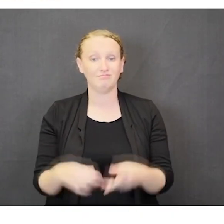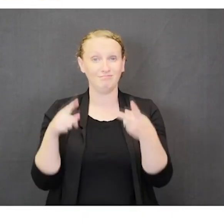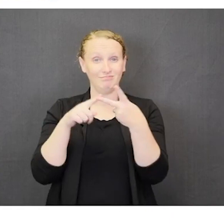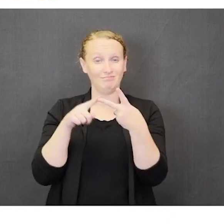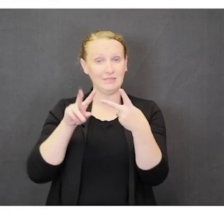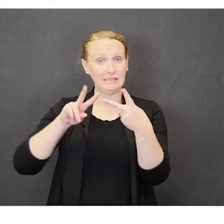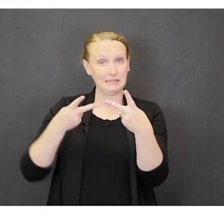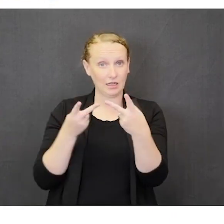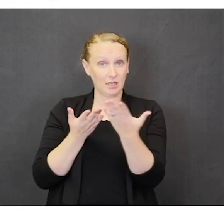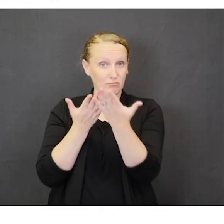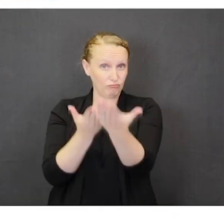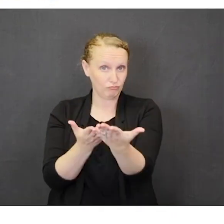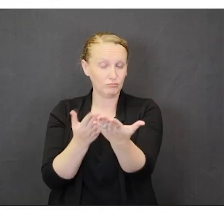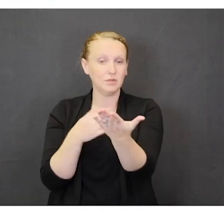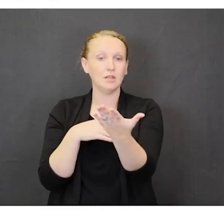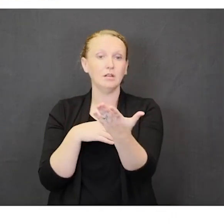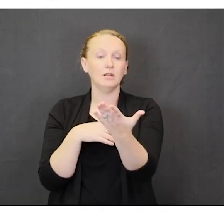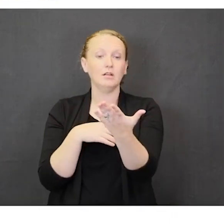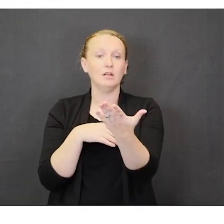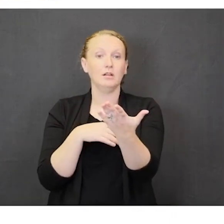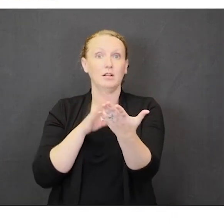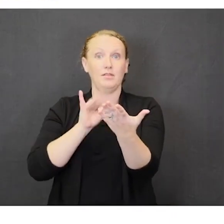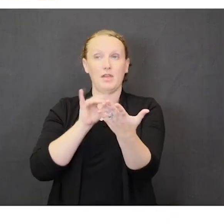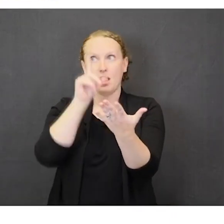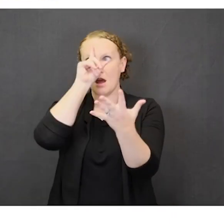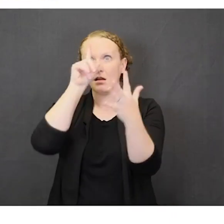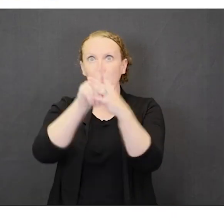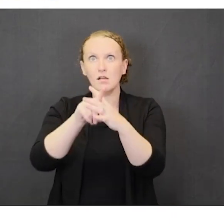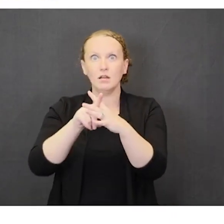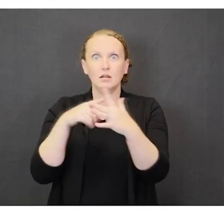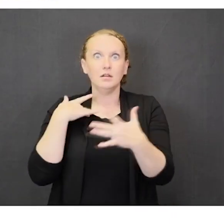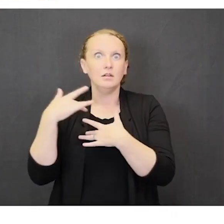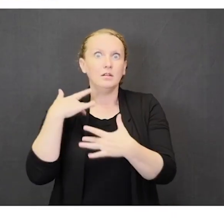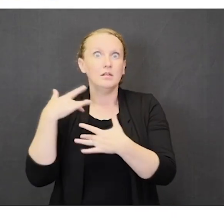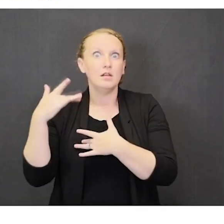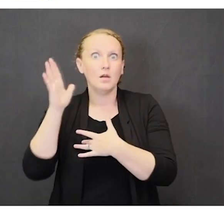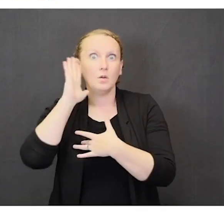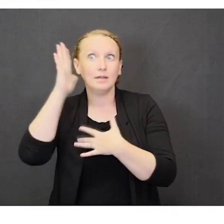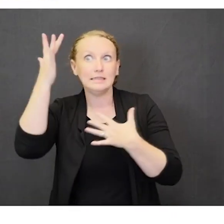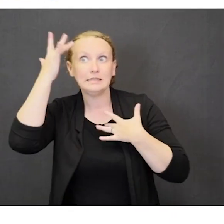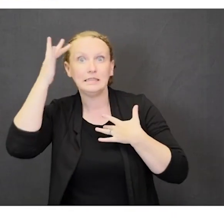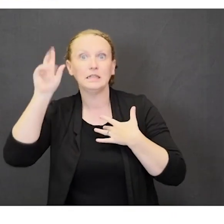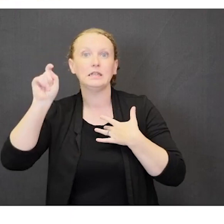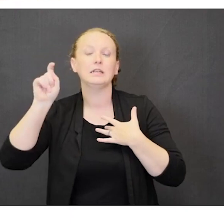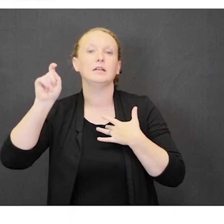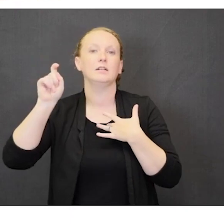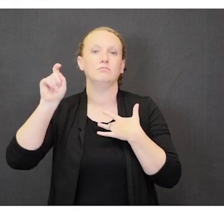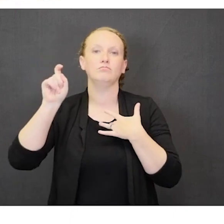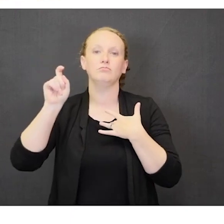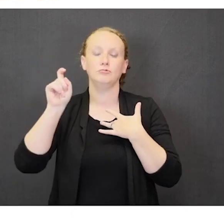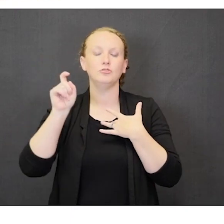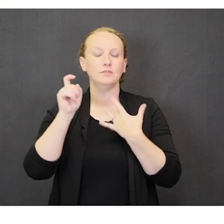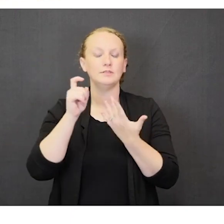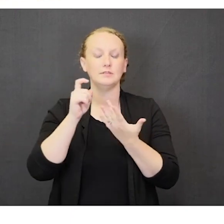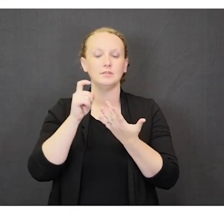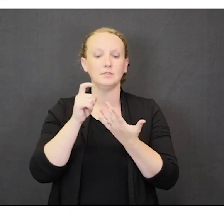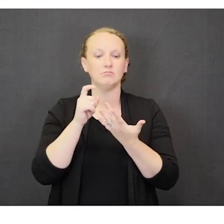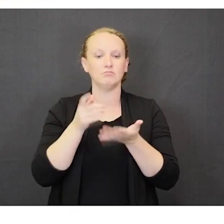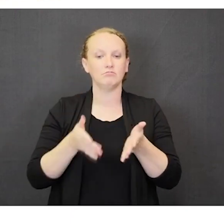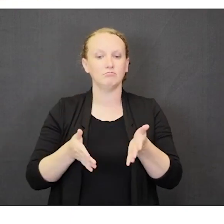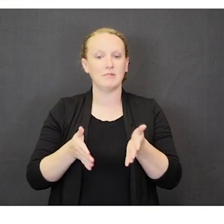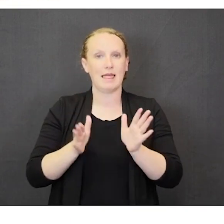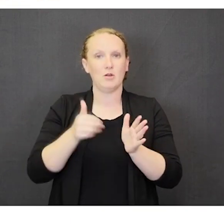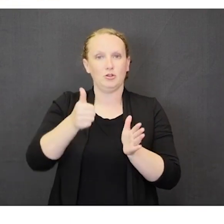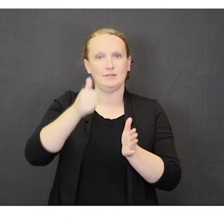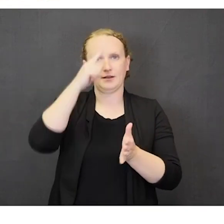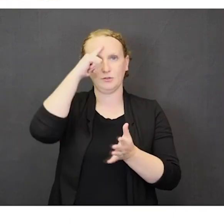just really taking the time when you feel that thought come up, when you have that thought, to really let yourself just regulate through